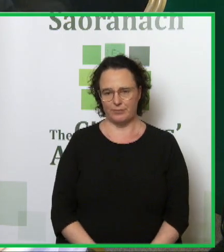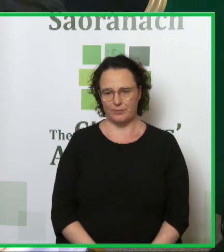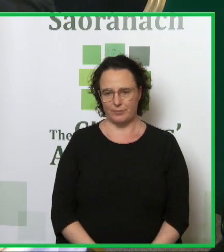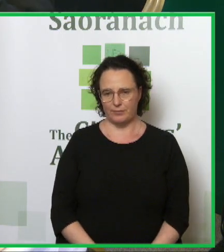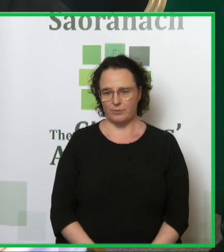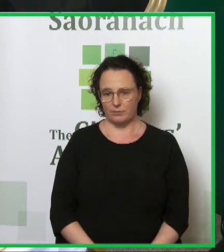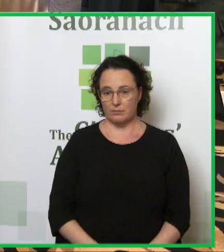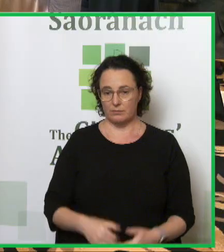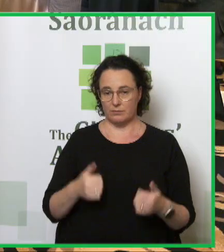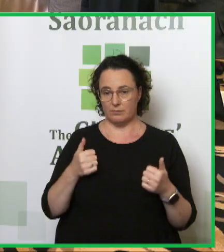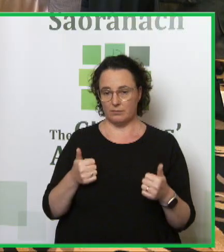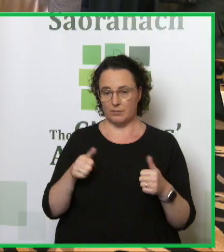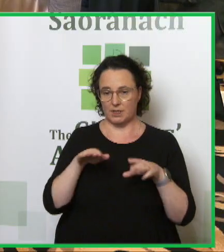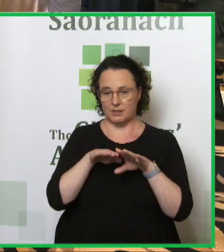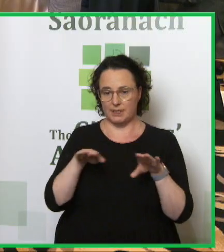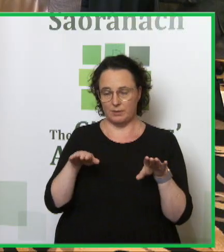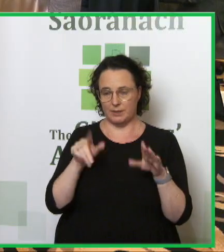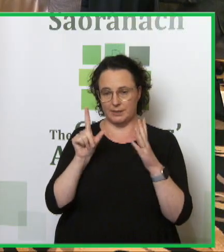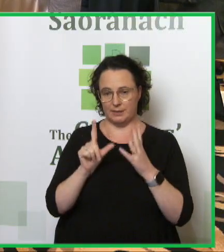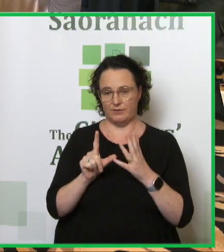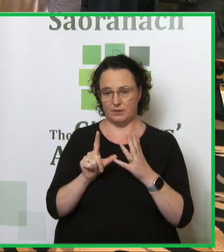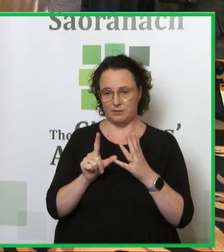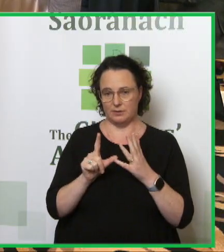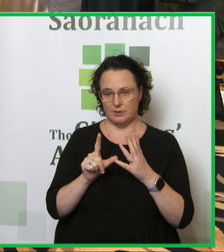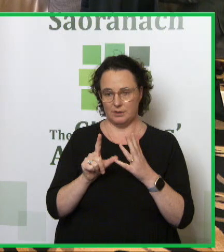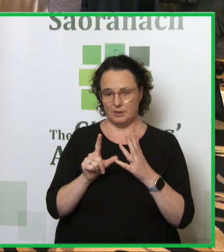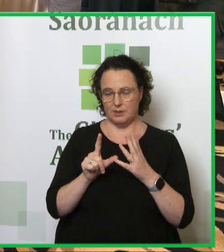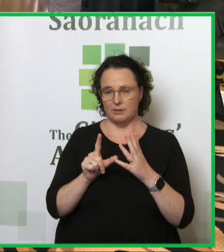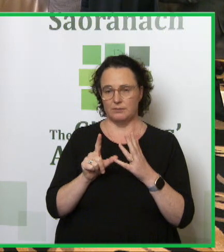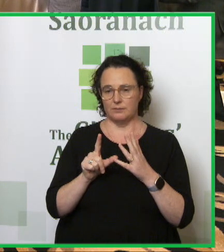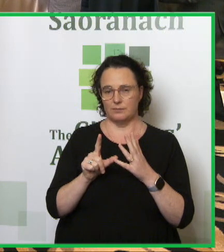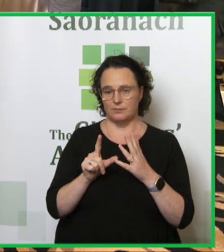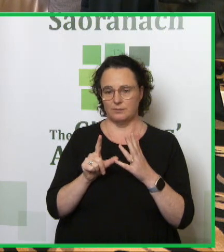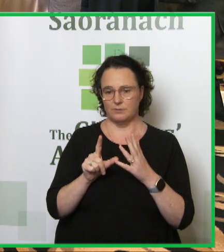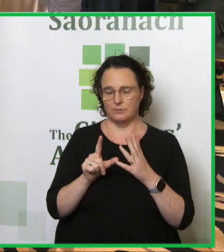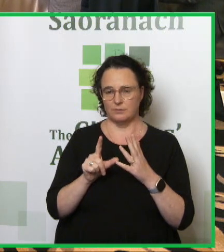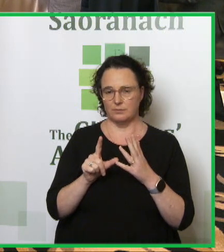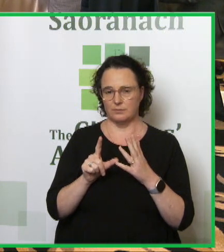Okay, table 7. Thank you.